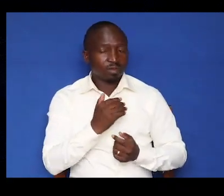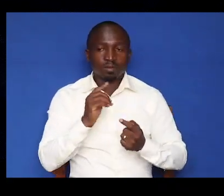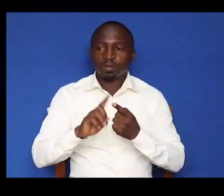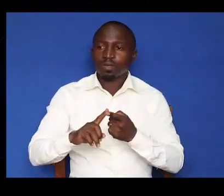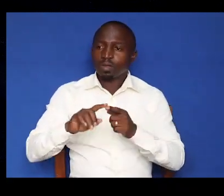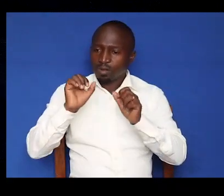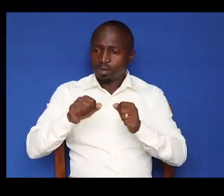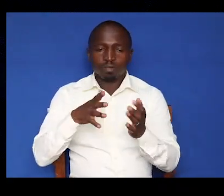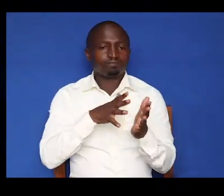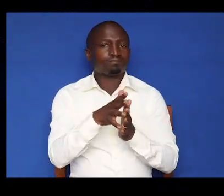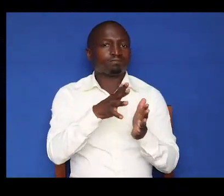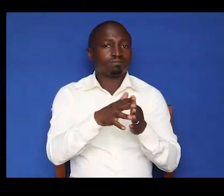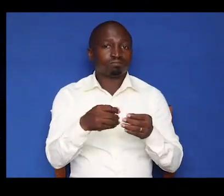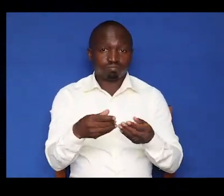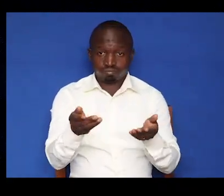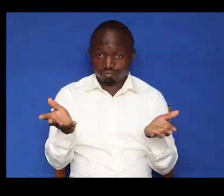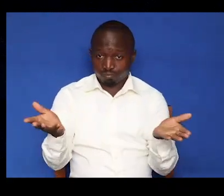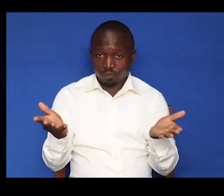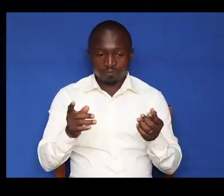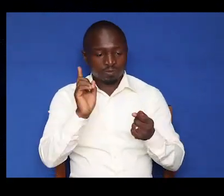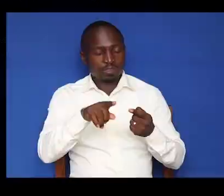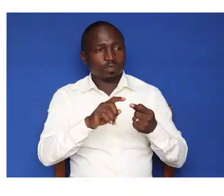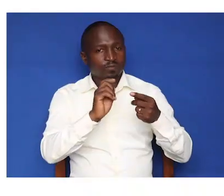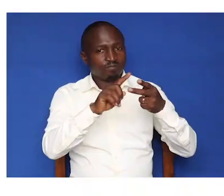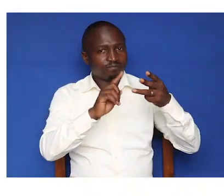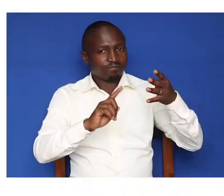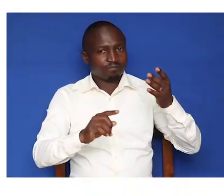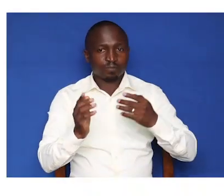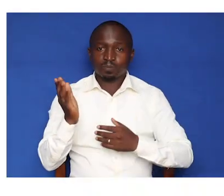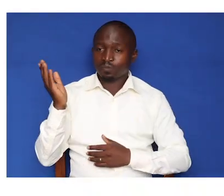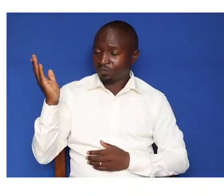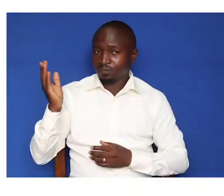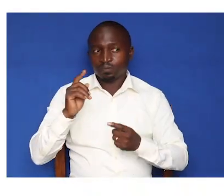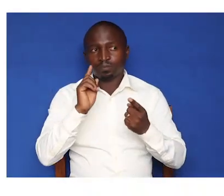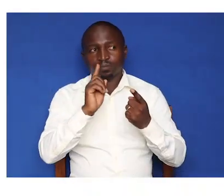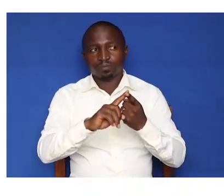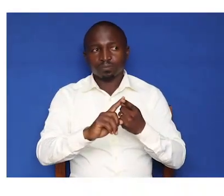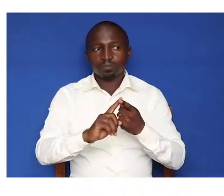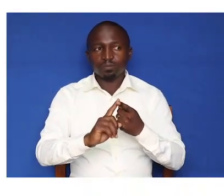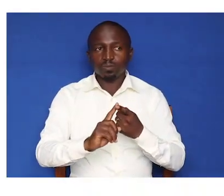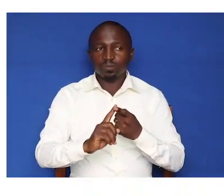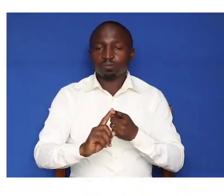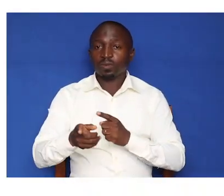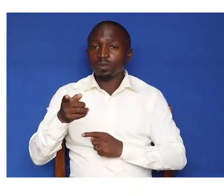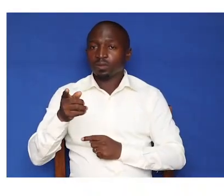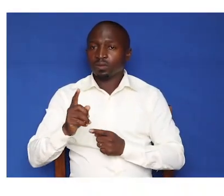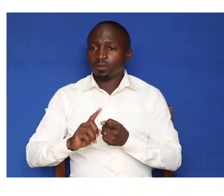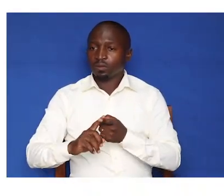be disclosed. We have the following. 1, the nature